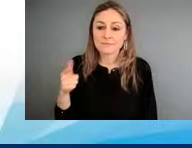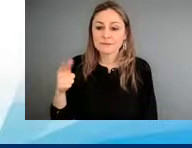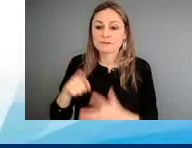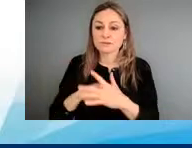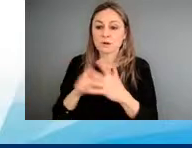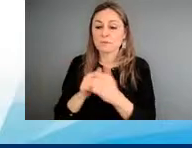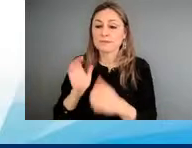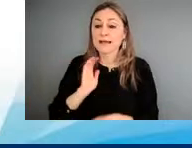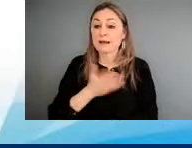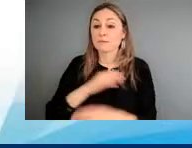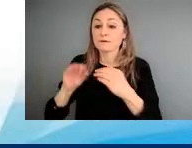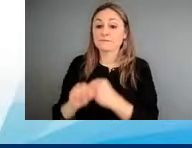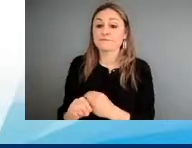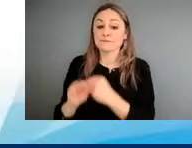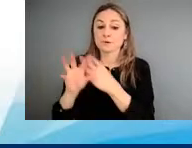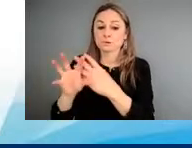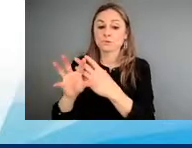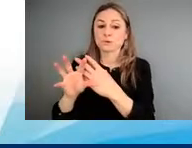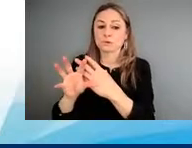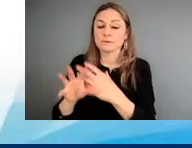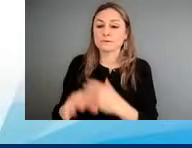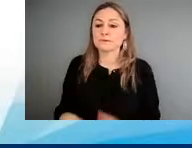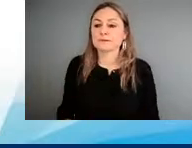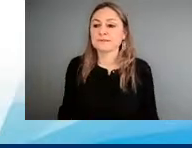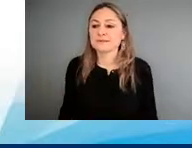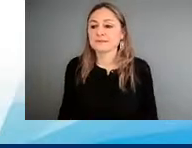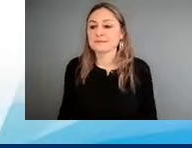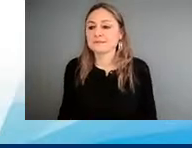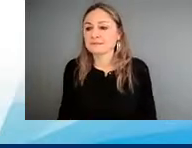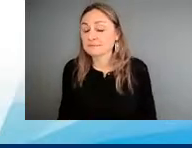virtual members. Sounds good.